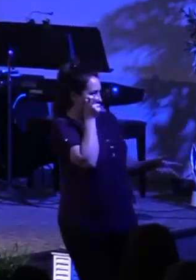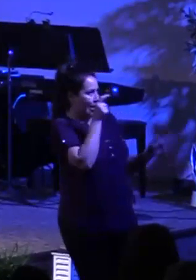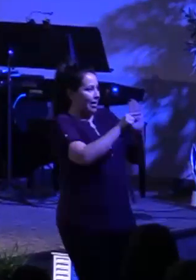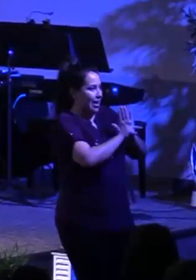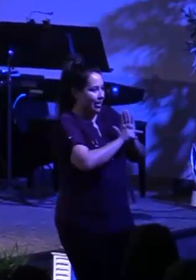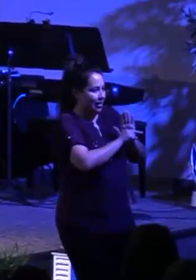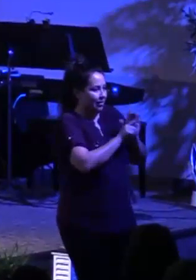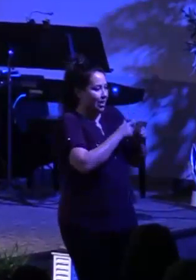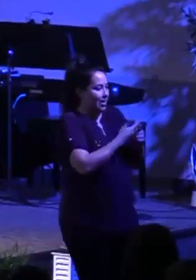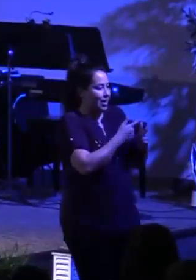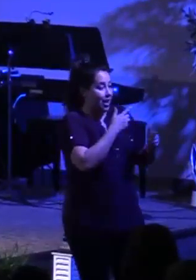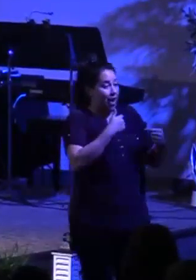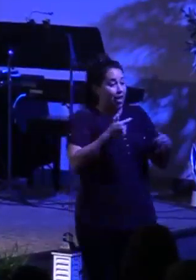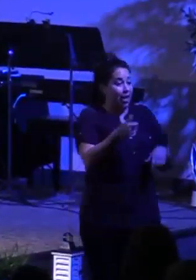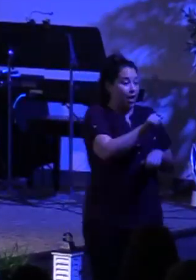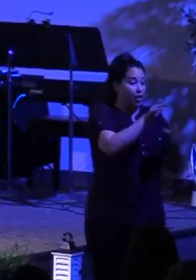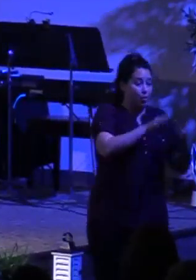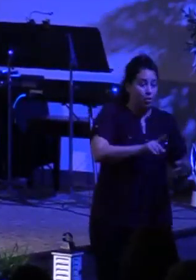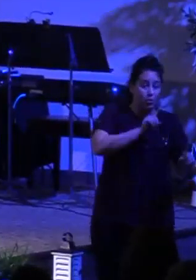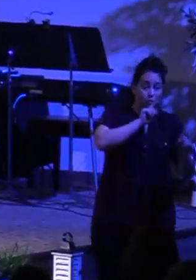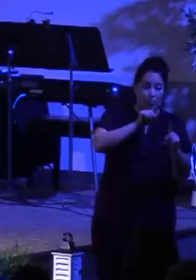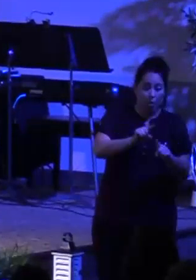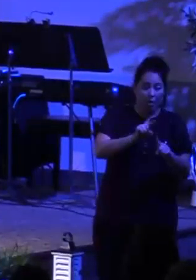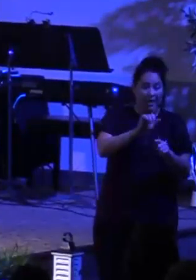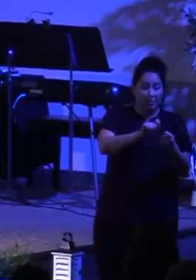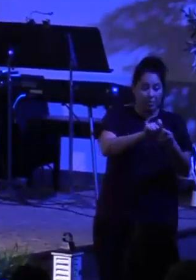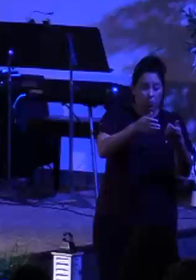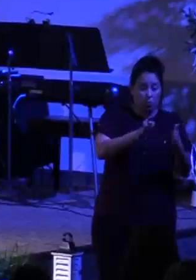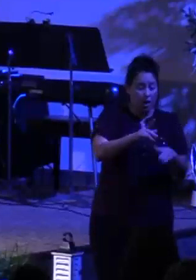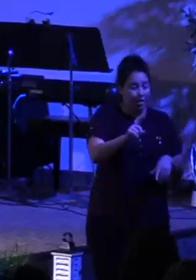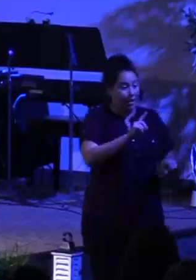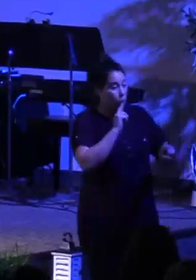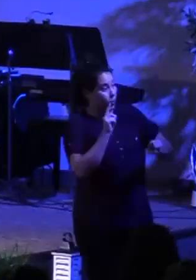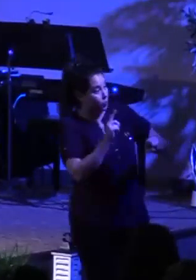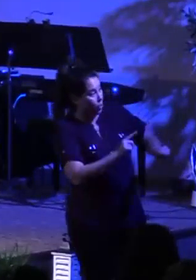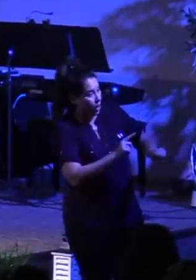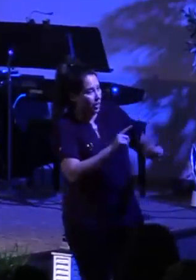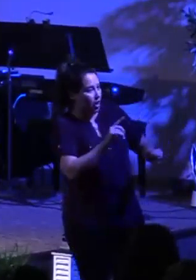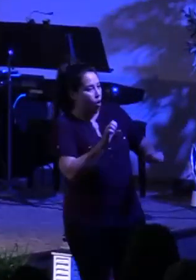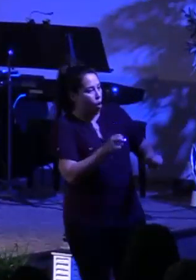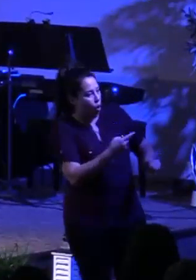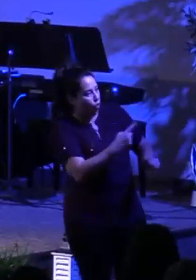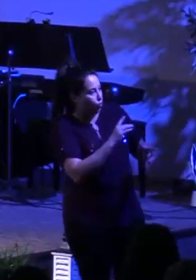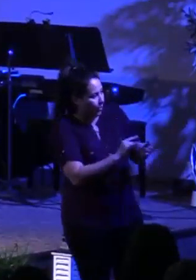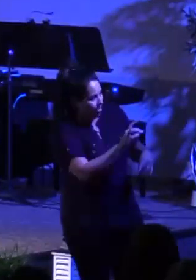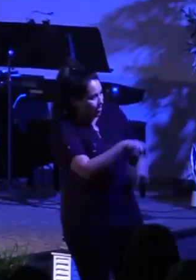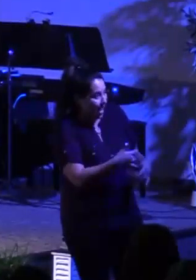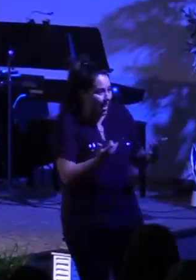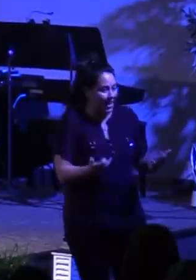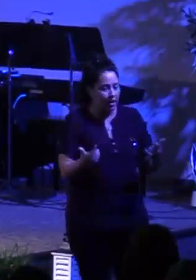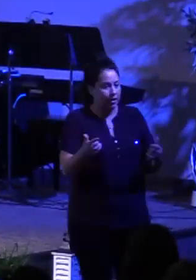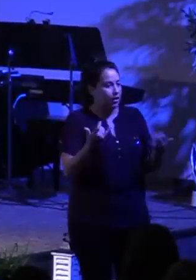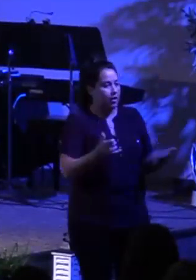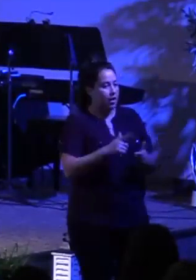person responded in a certain way. And then the next person responded, oh, so you're saying that, now we're doing this. And it went over